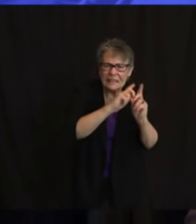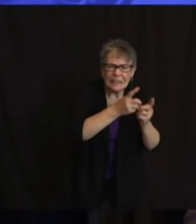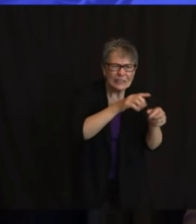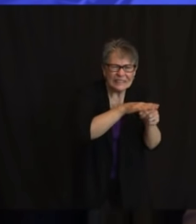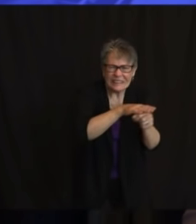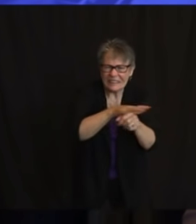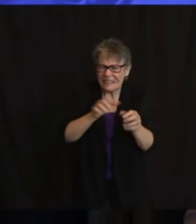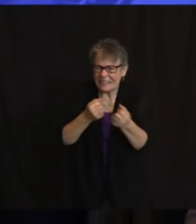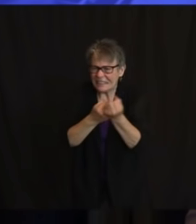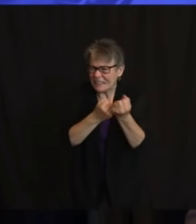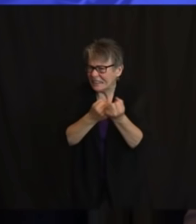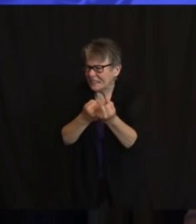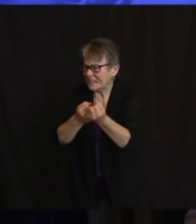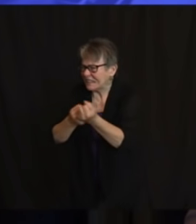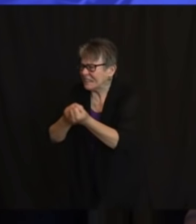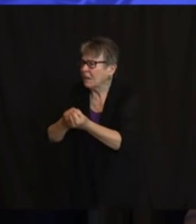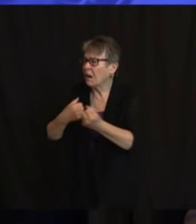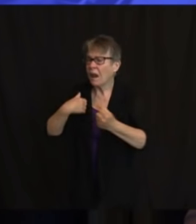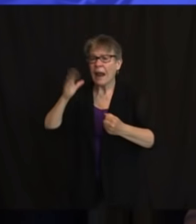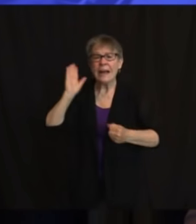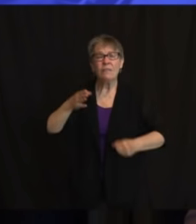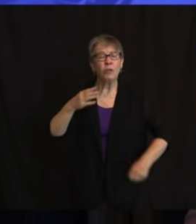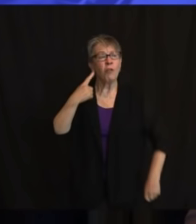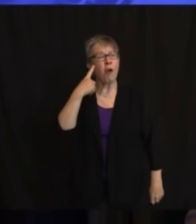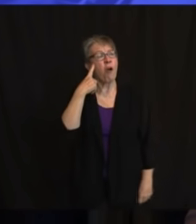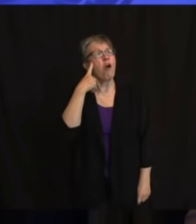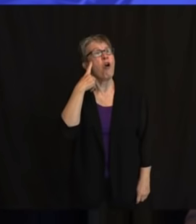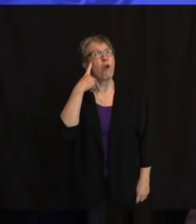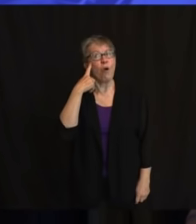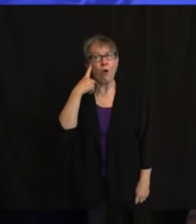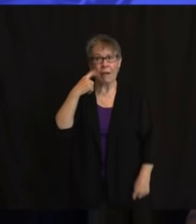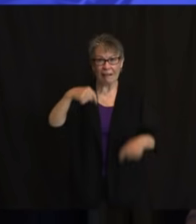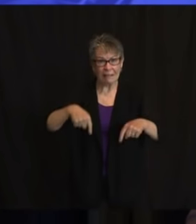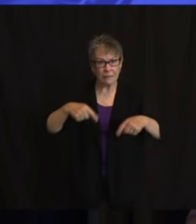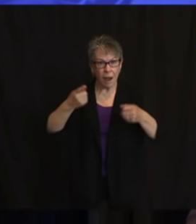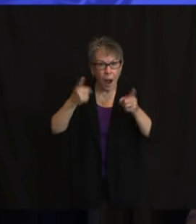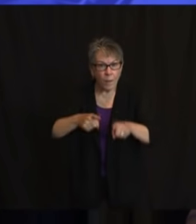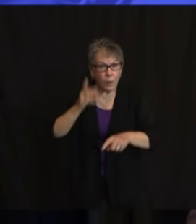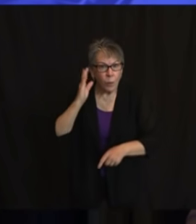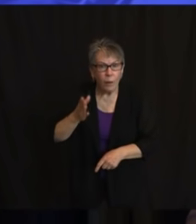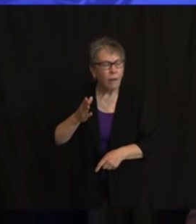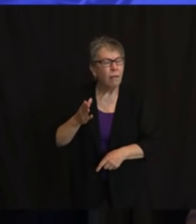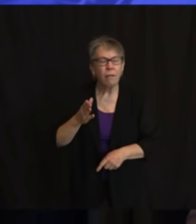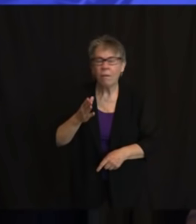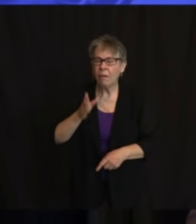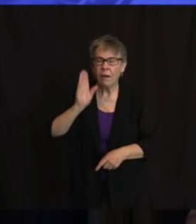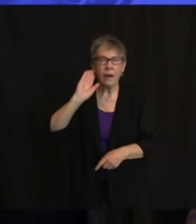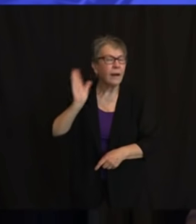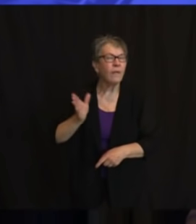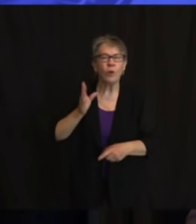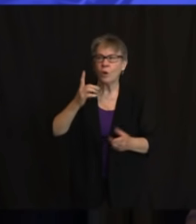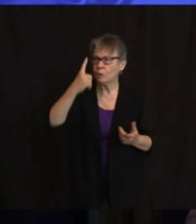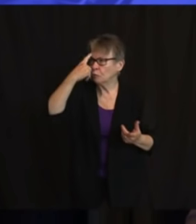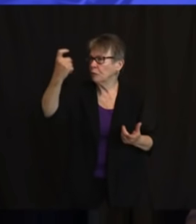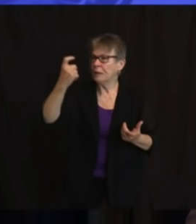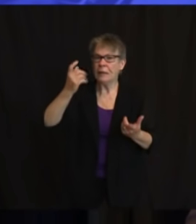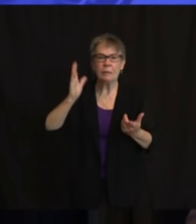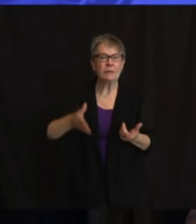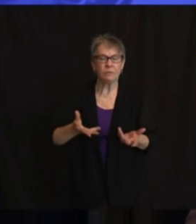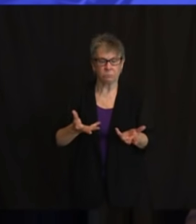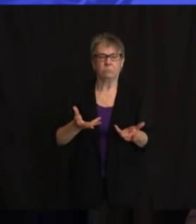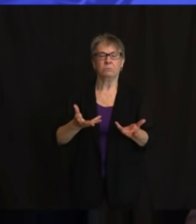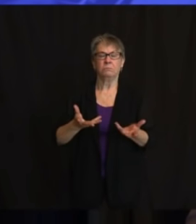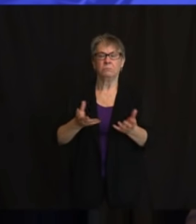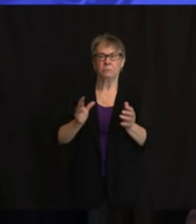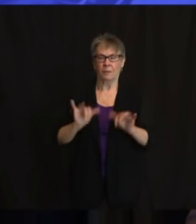The department is also looking forward to the future to explore what summer instruction and the next school year may look like for New Jersey